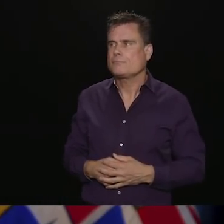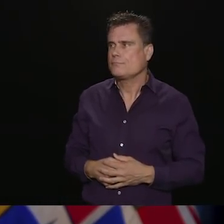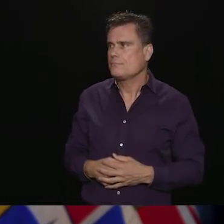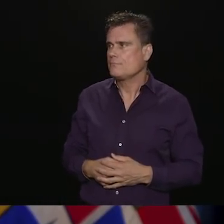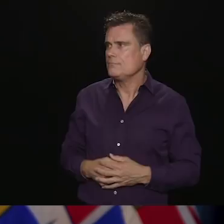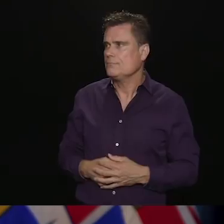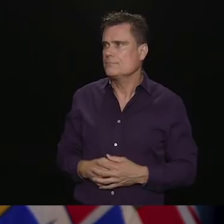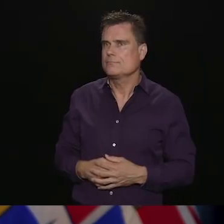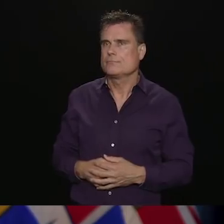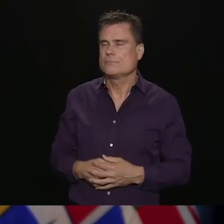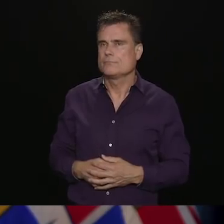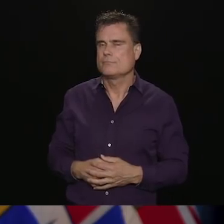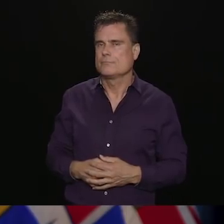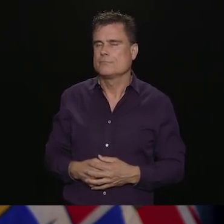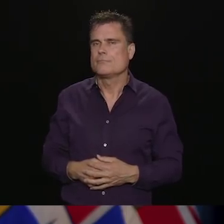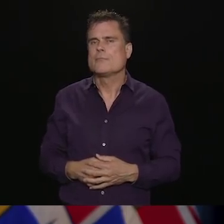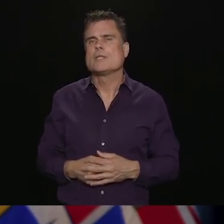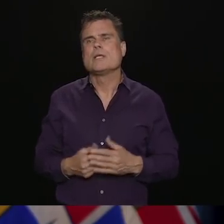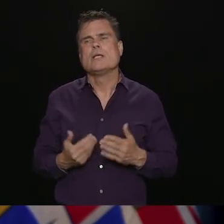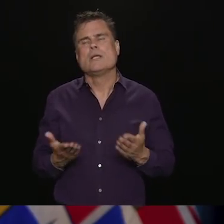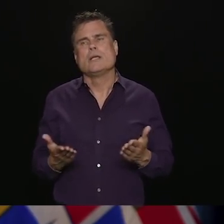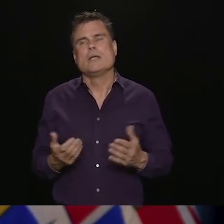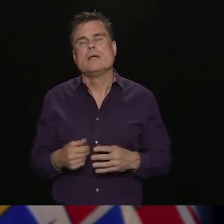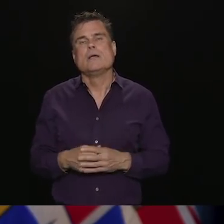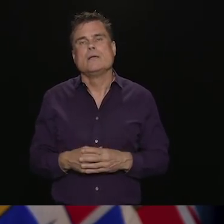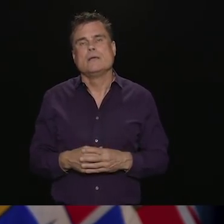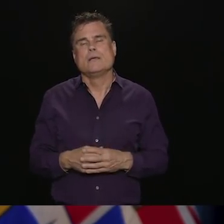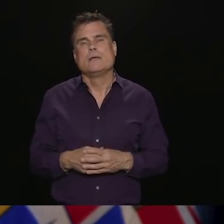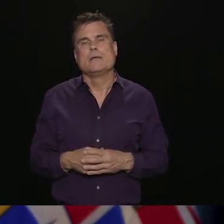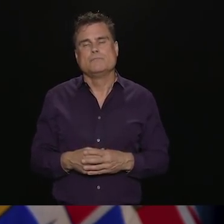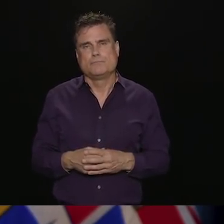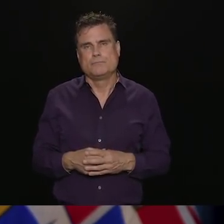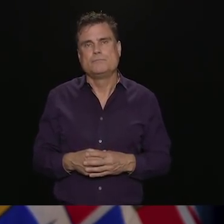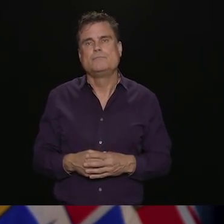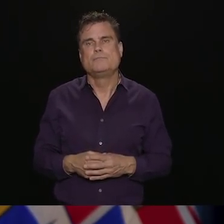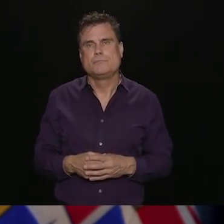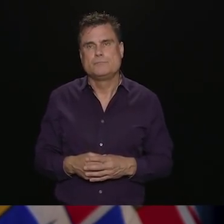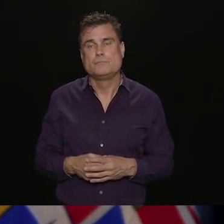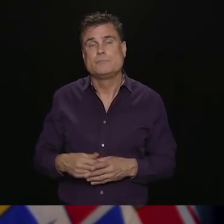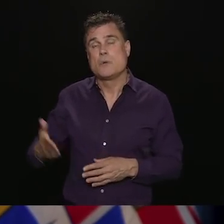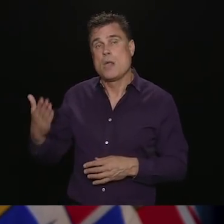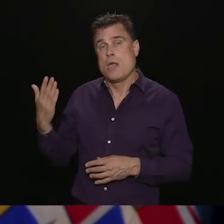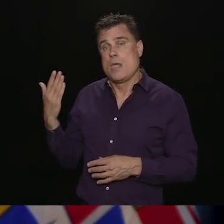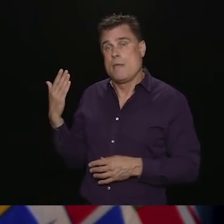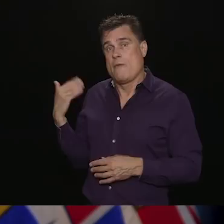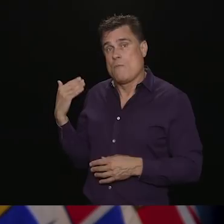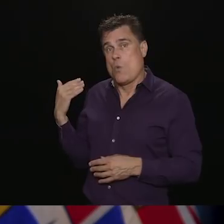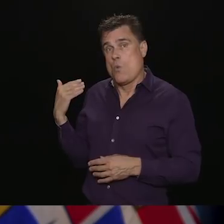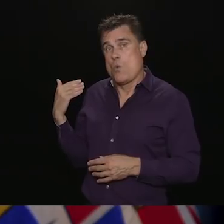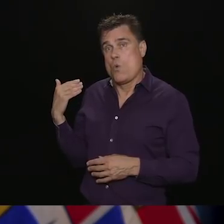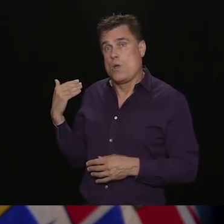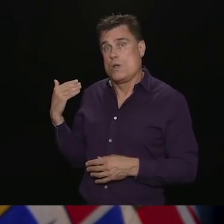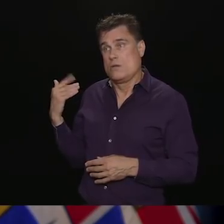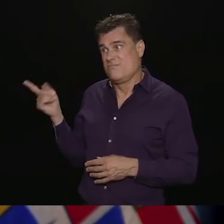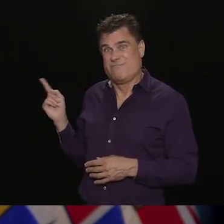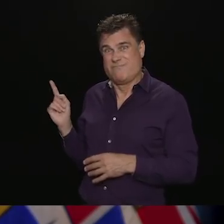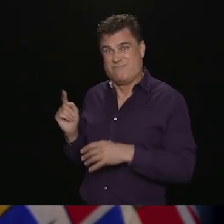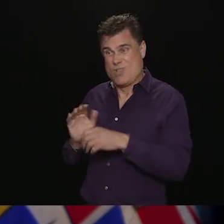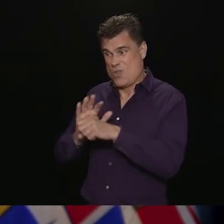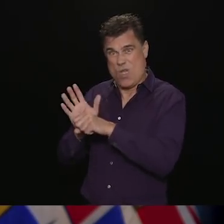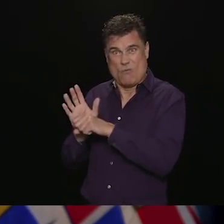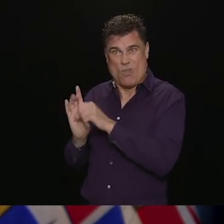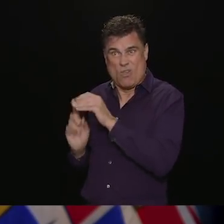in to our people that we're closest with, people that we spend the most time with, and most often that's our family and our loved